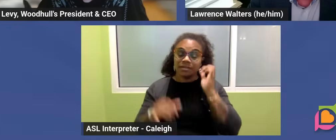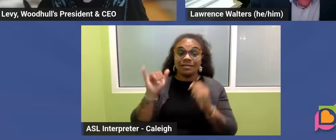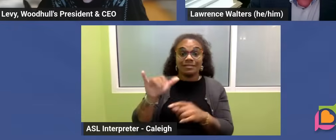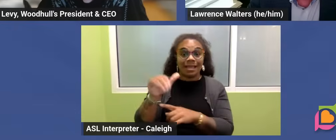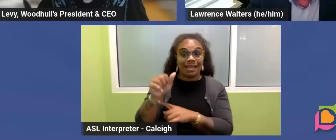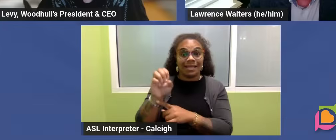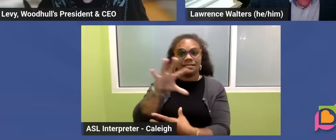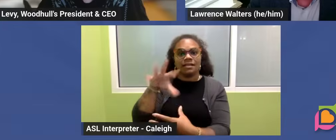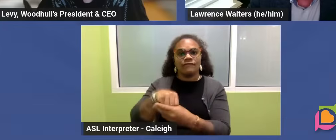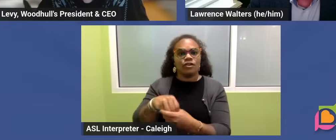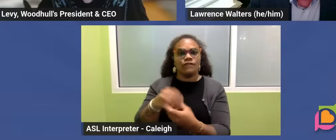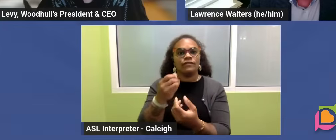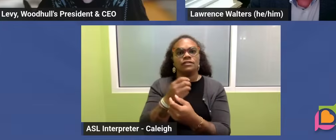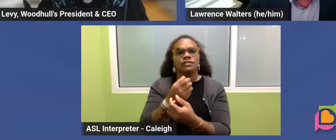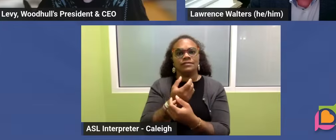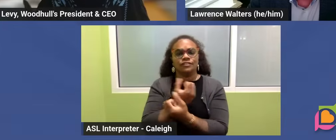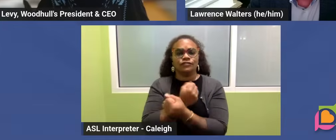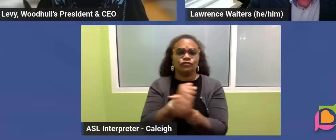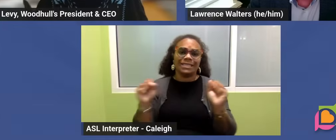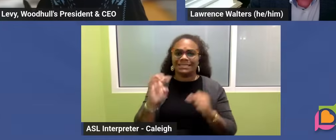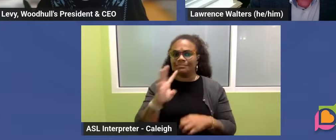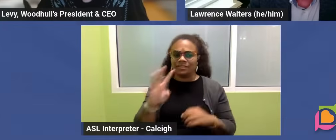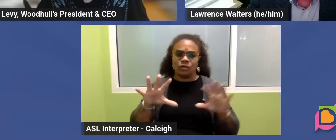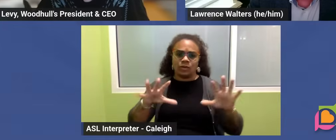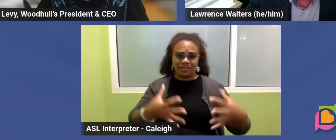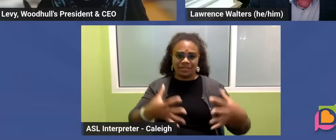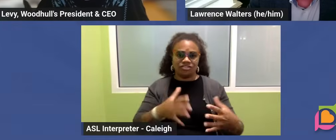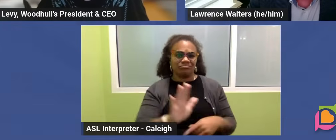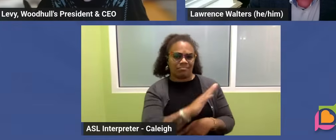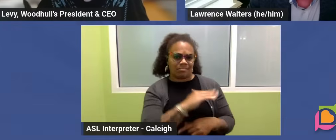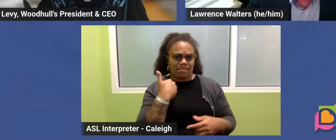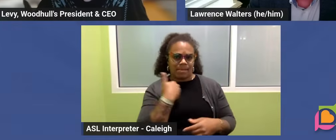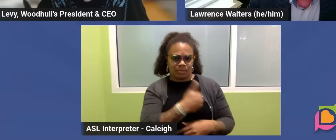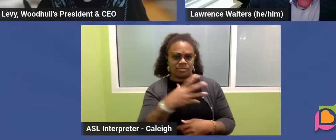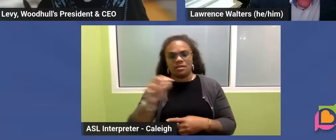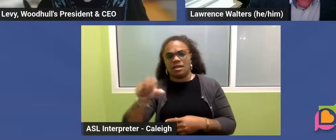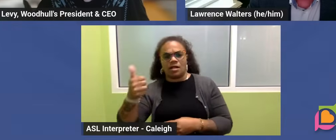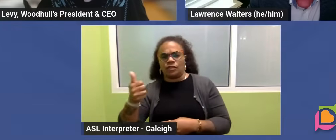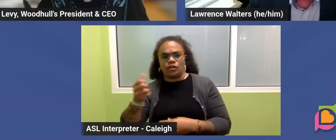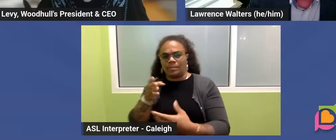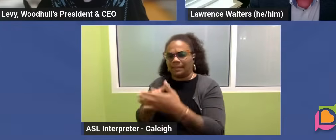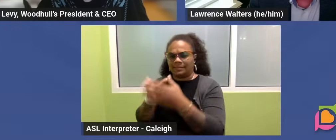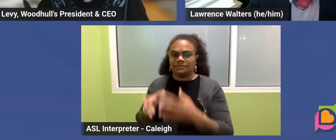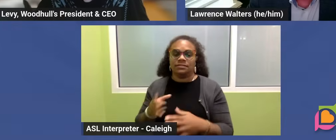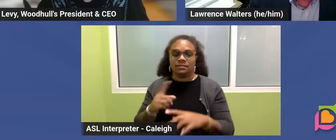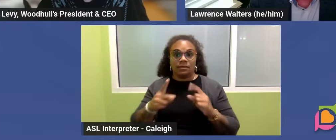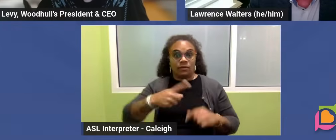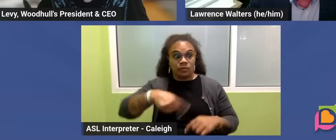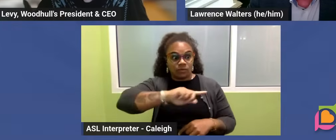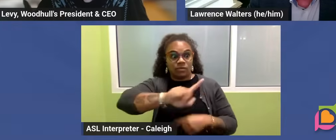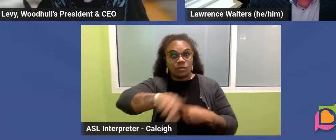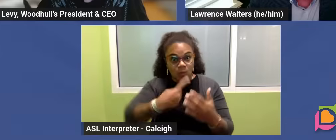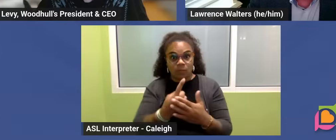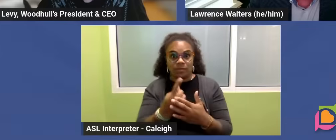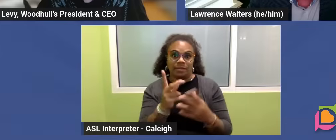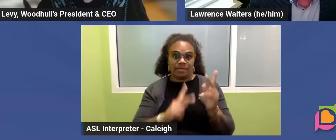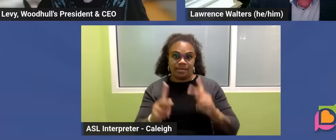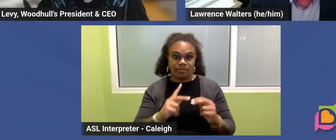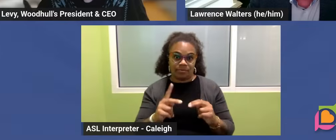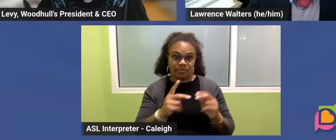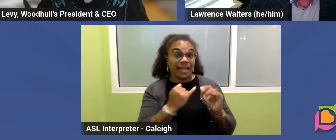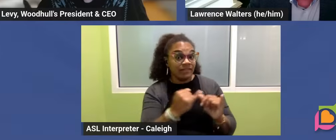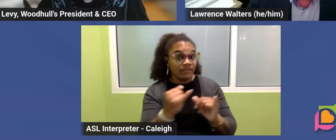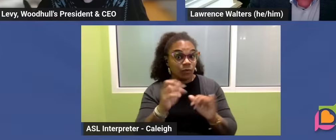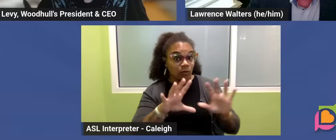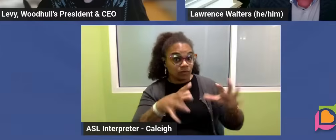the Free Speech Coalition, its members, and certain other plaintiffs, and those are the only people, individuals, or association that